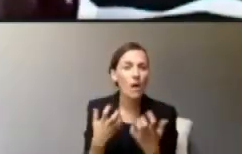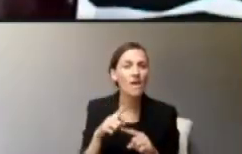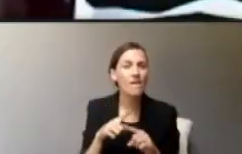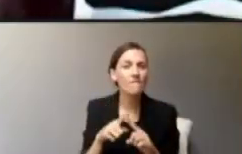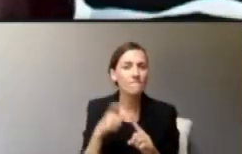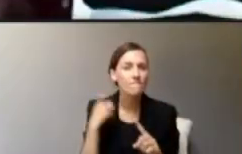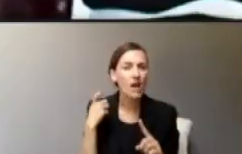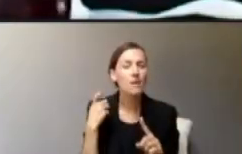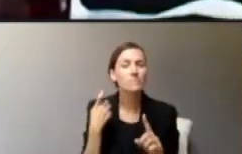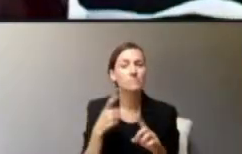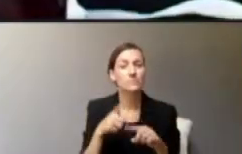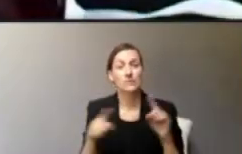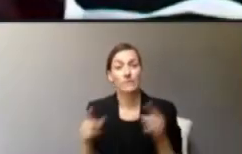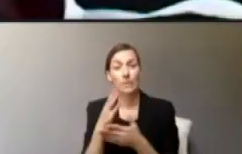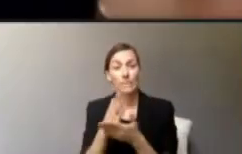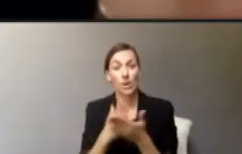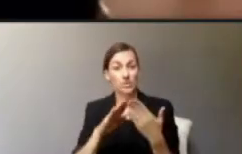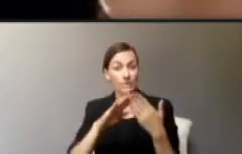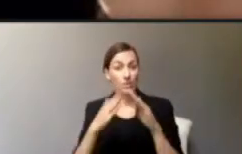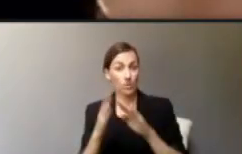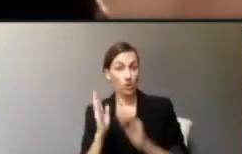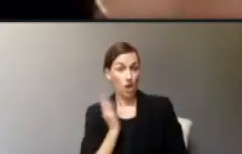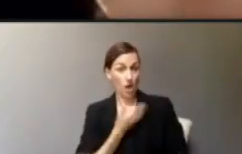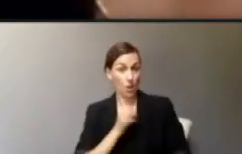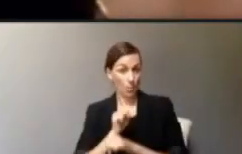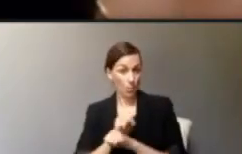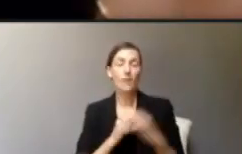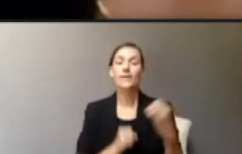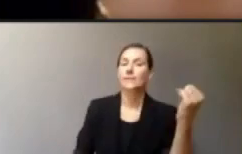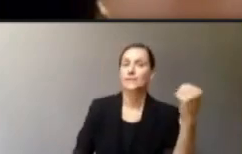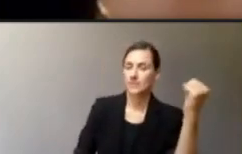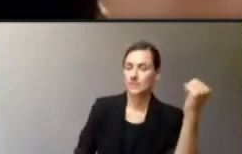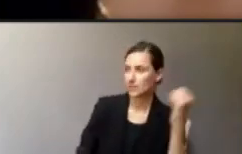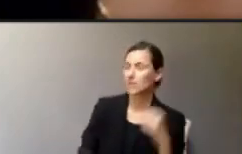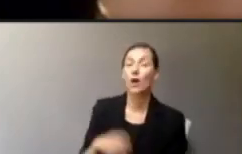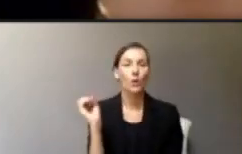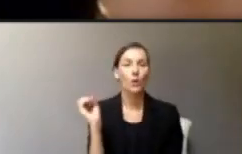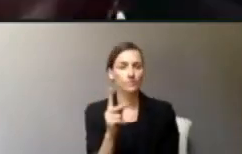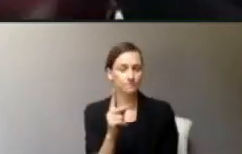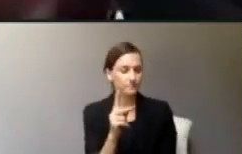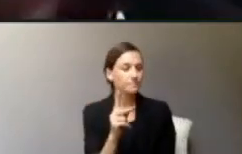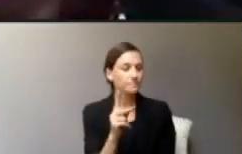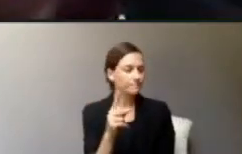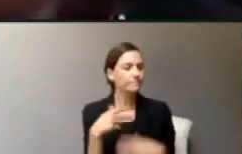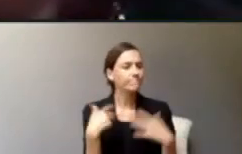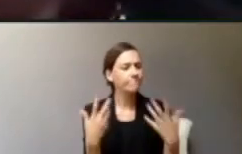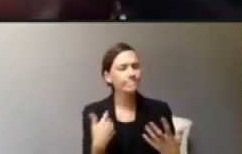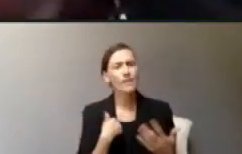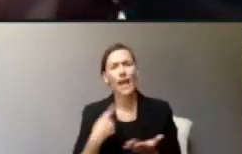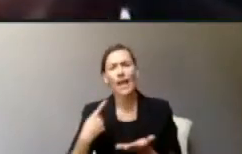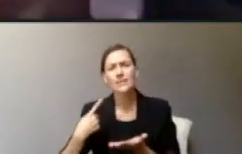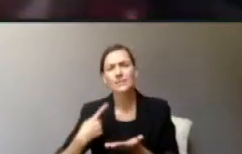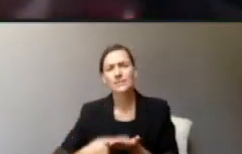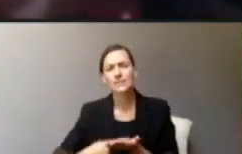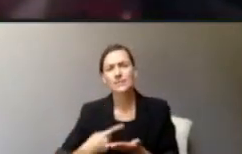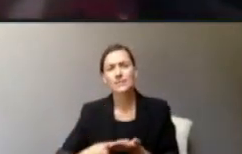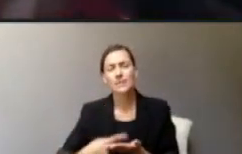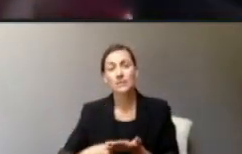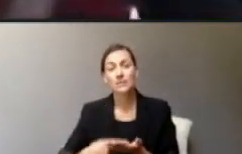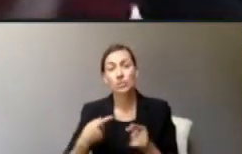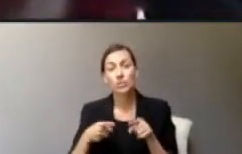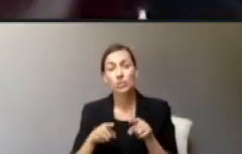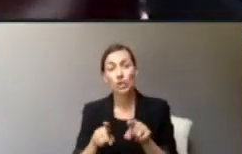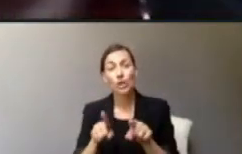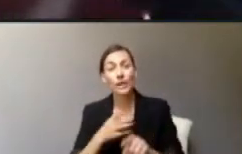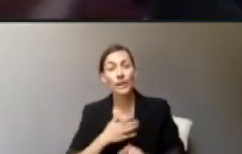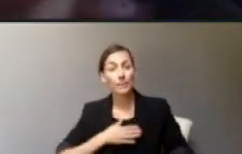of the community on our work? Yes. Yeah. Well, I mean, I think, you know, as I discussed a little bit during my presentation,